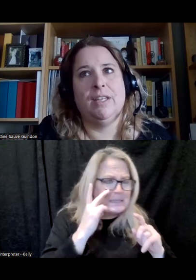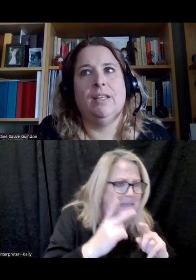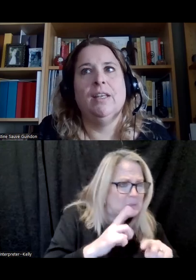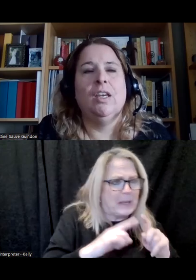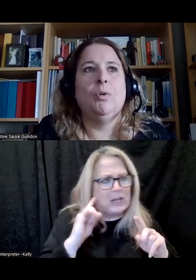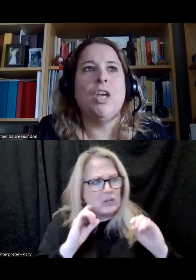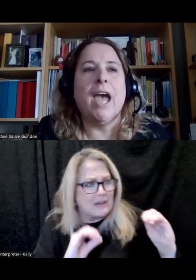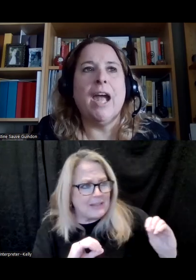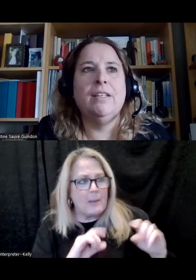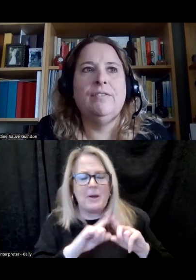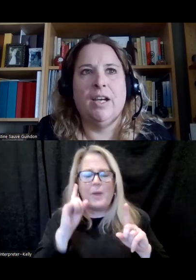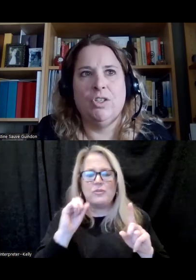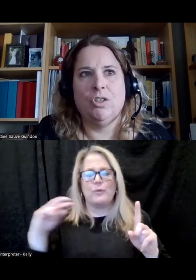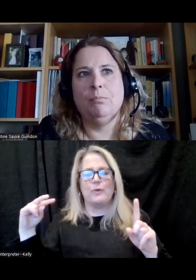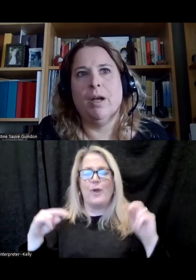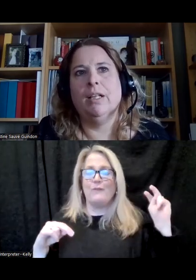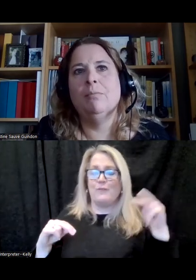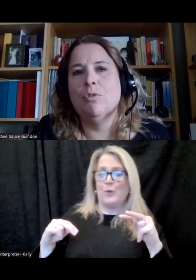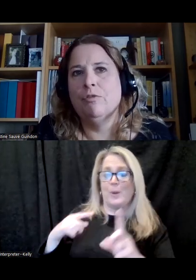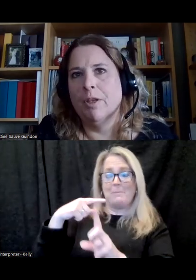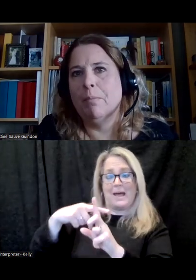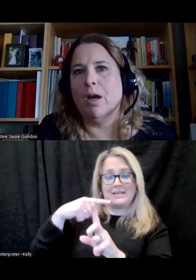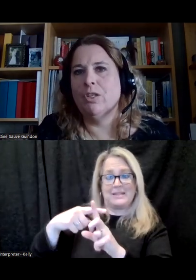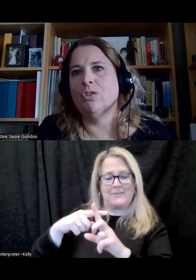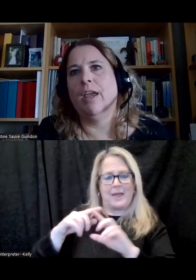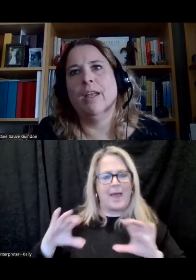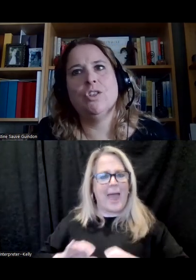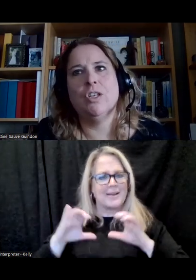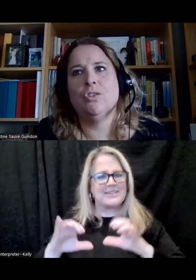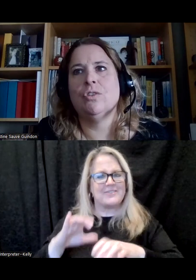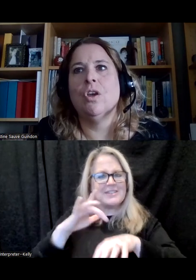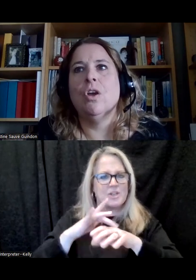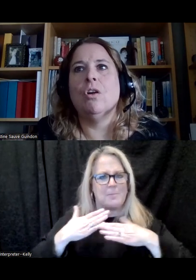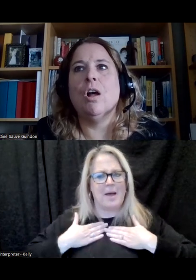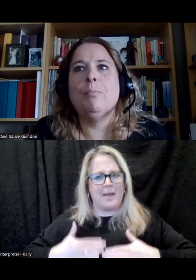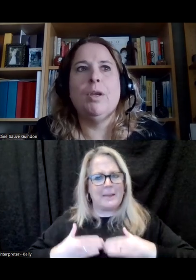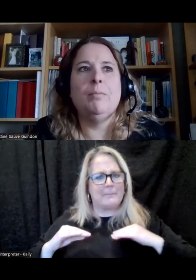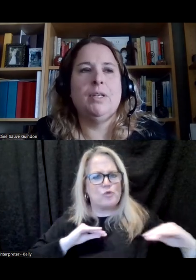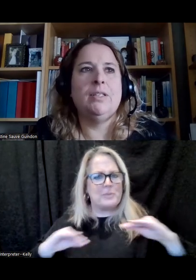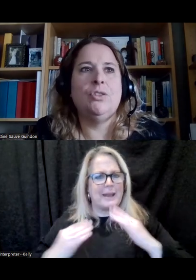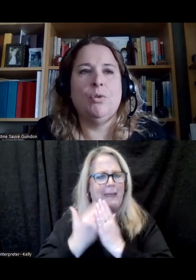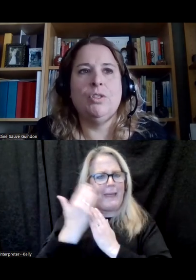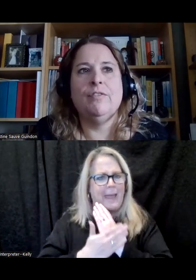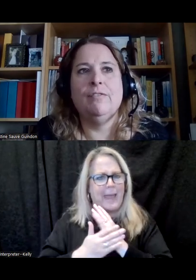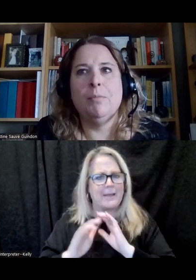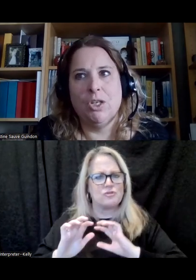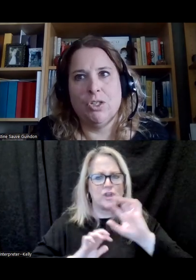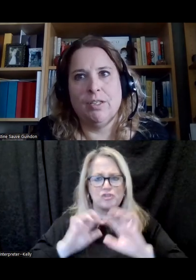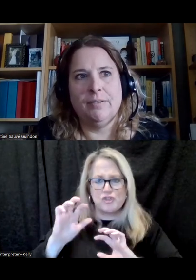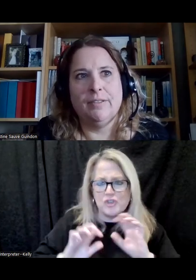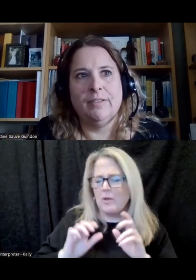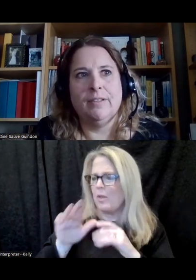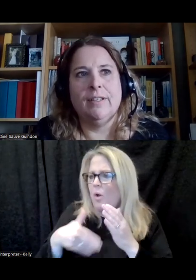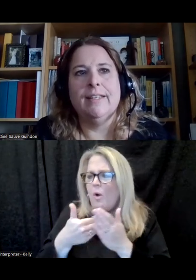positive state, which active touch, bodily movement, posture, hand gestures are all preeminent source of